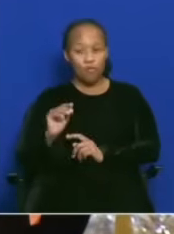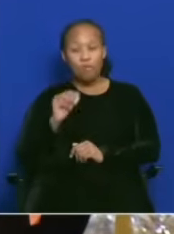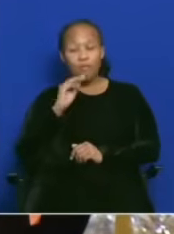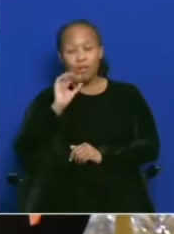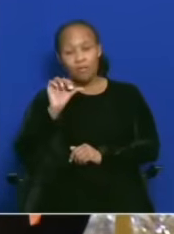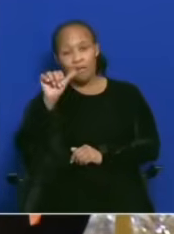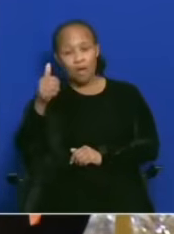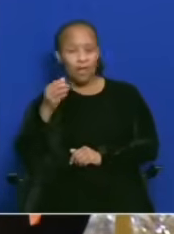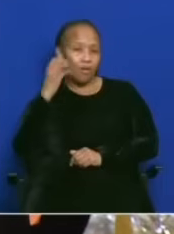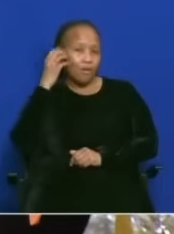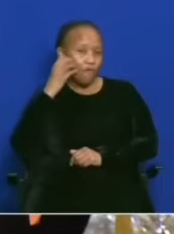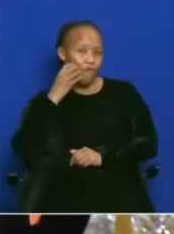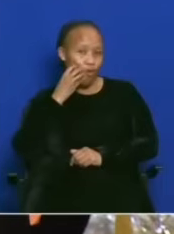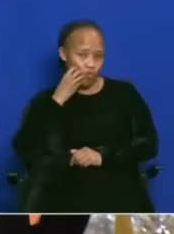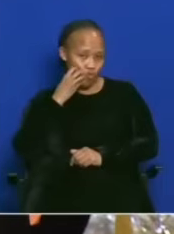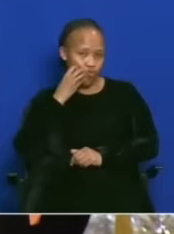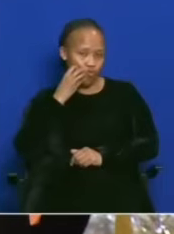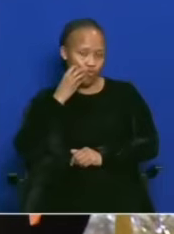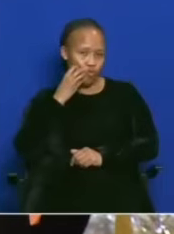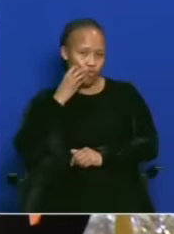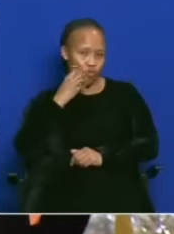where